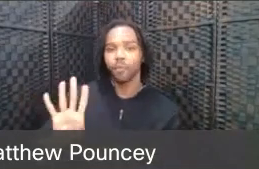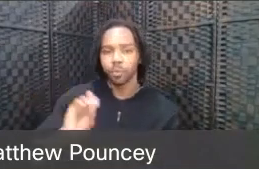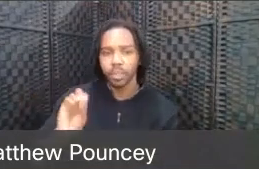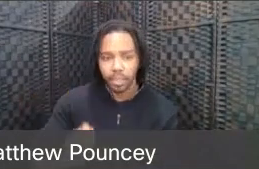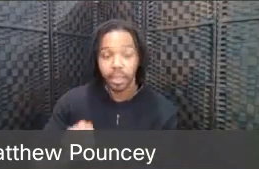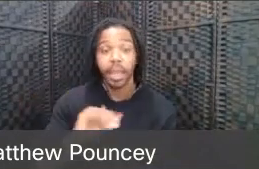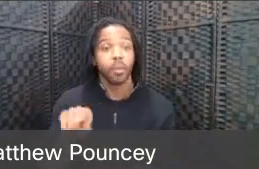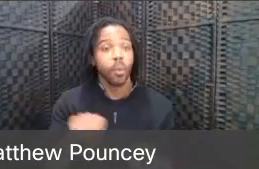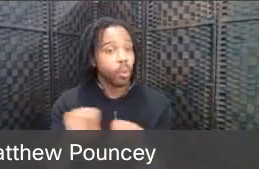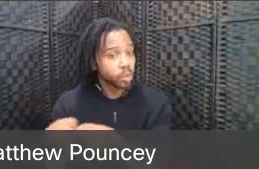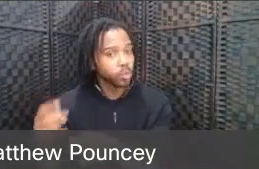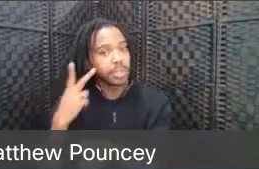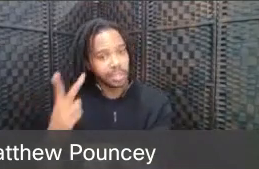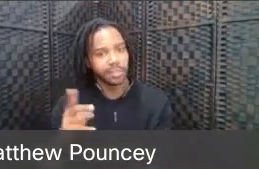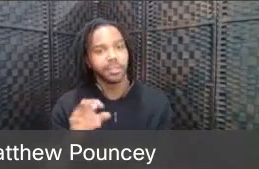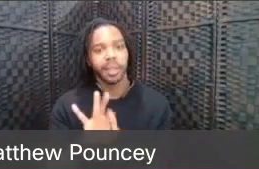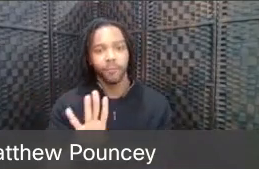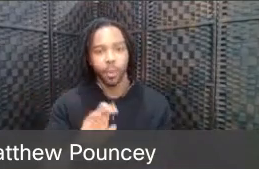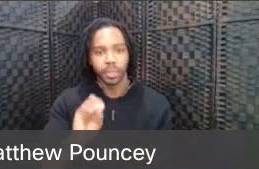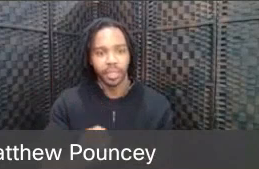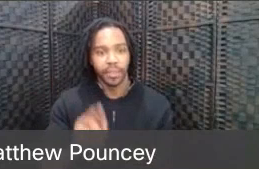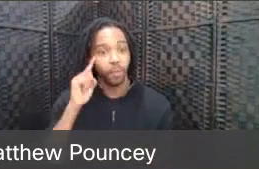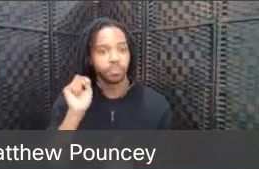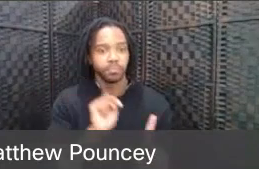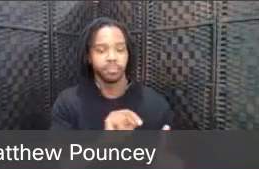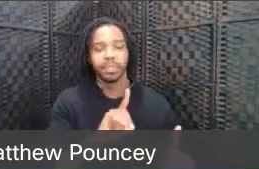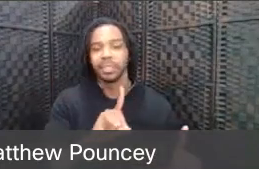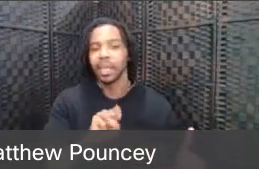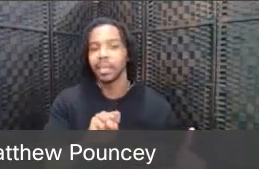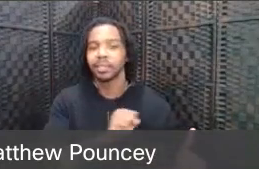is also at 94% for DDS staff.